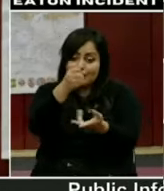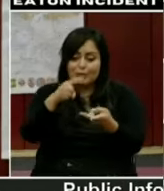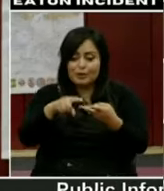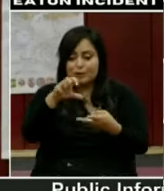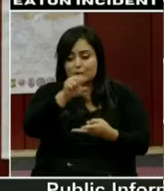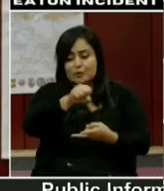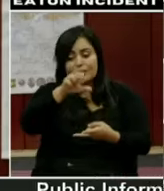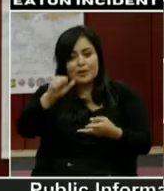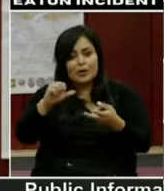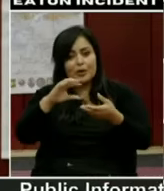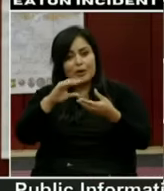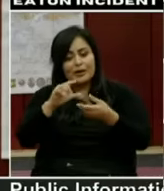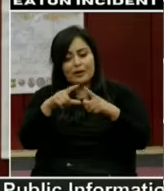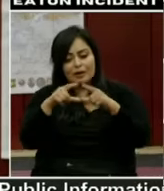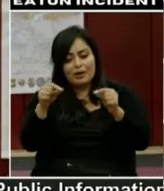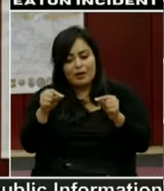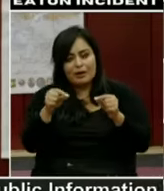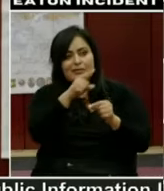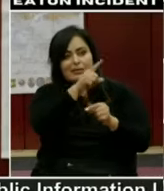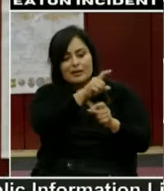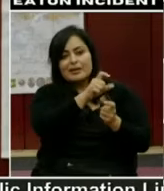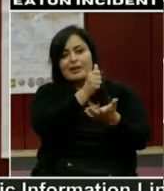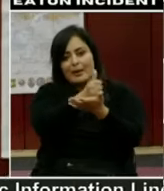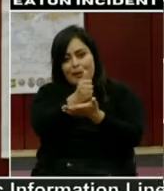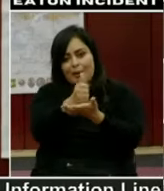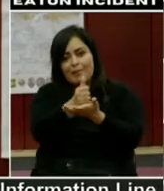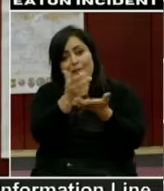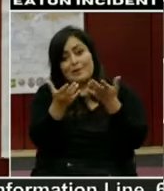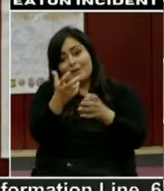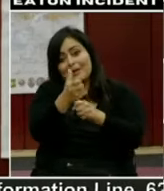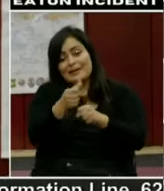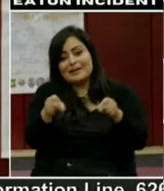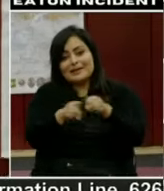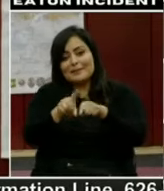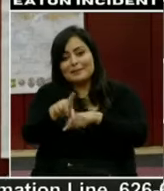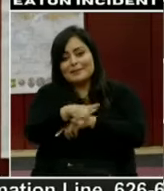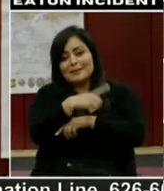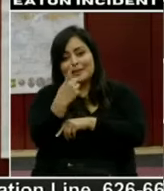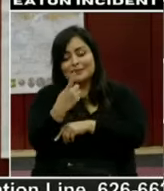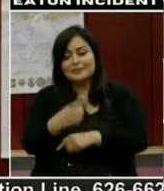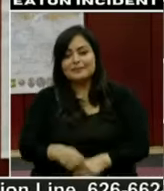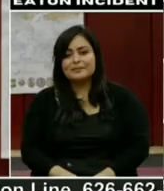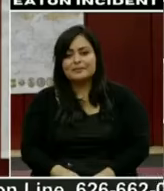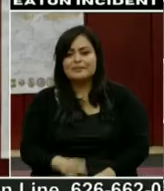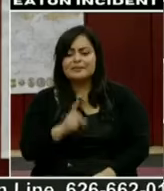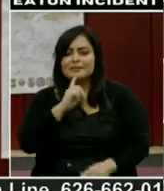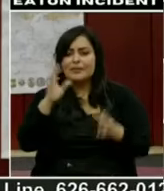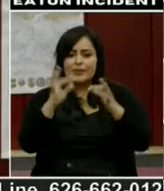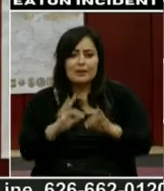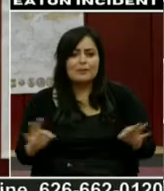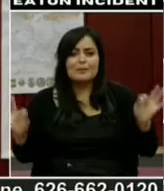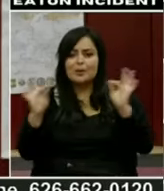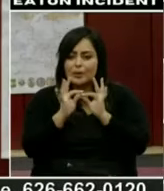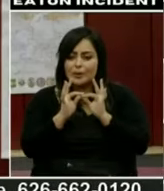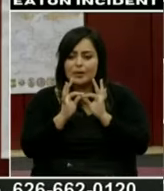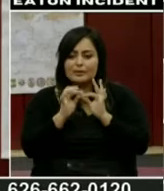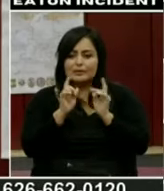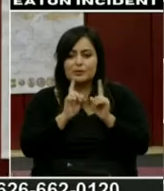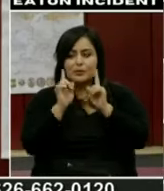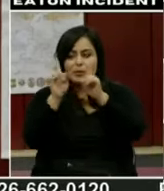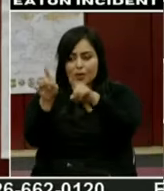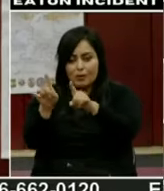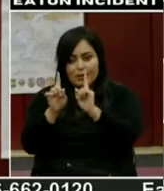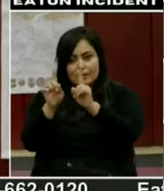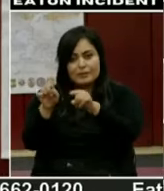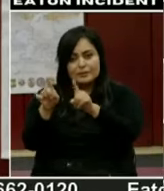security cards in the same day. So it is really, really important to go